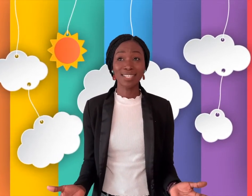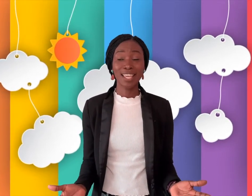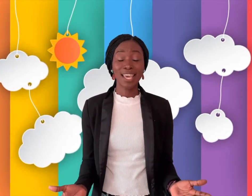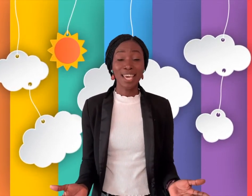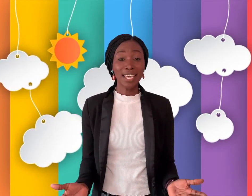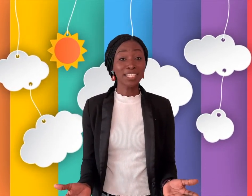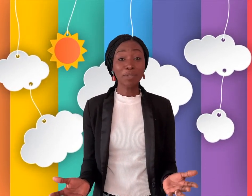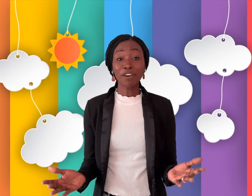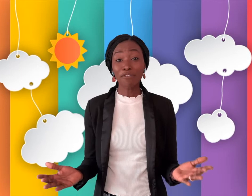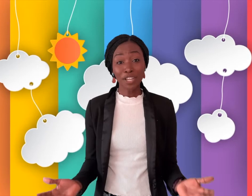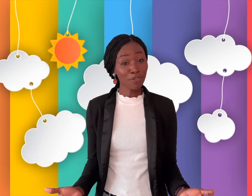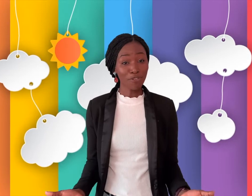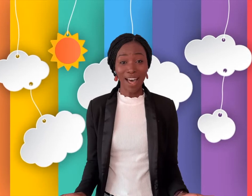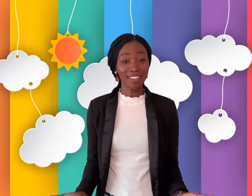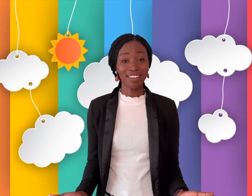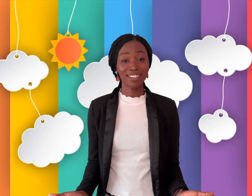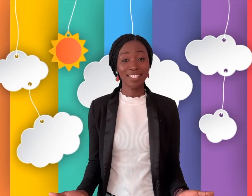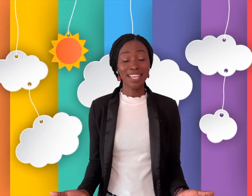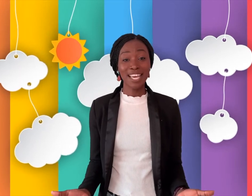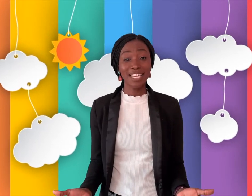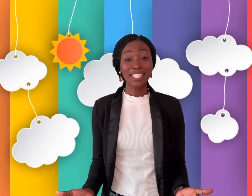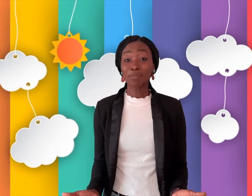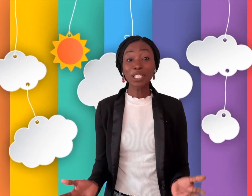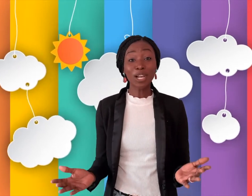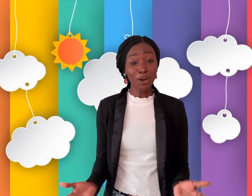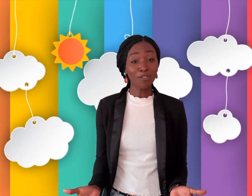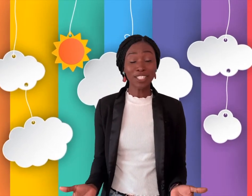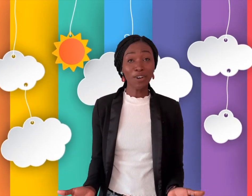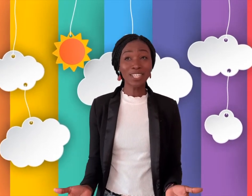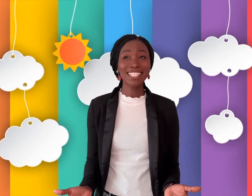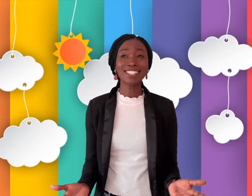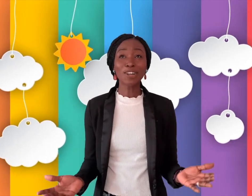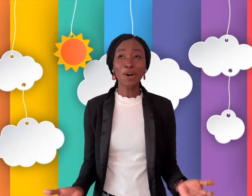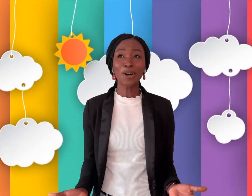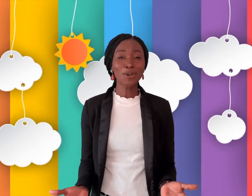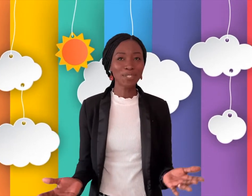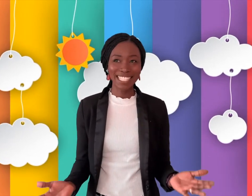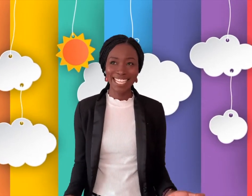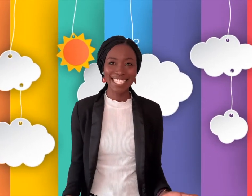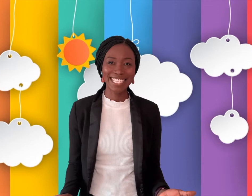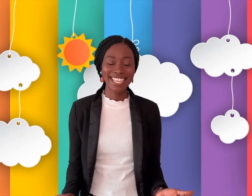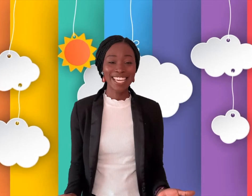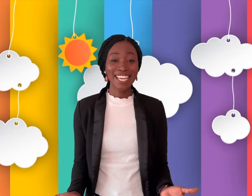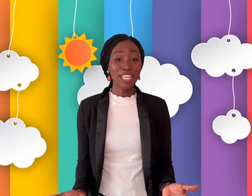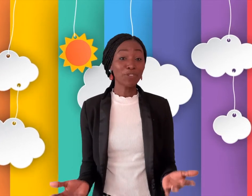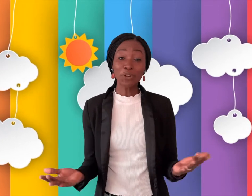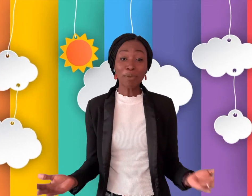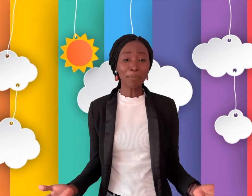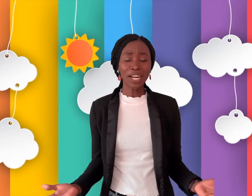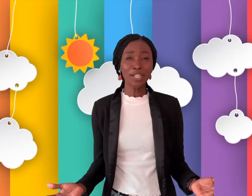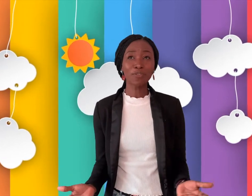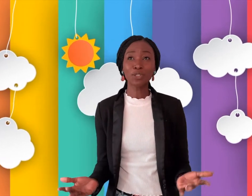done. He's been a faithful father. He's been a loving God. He's the God who stays. If